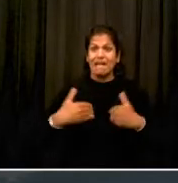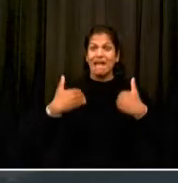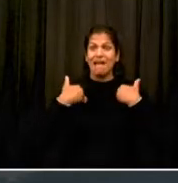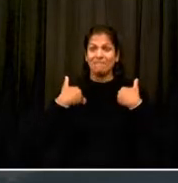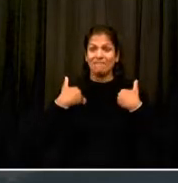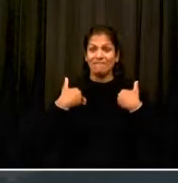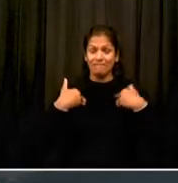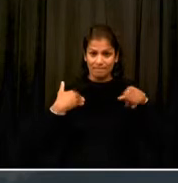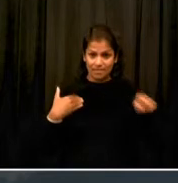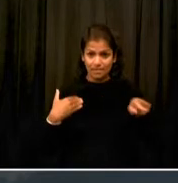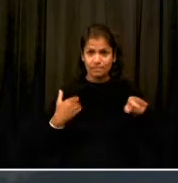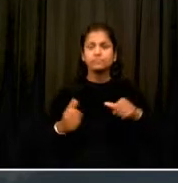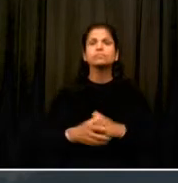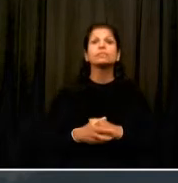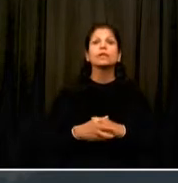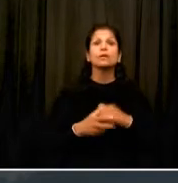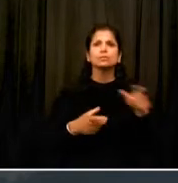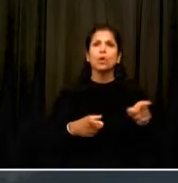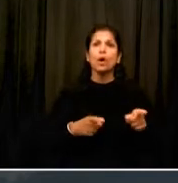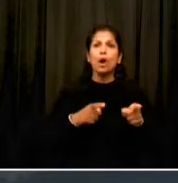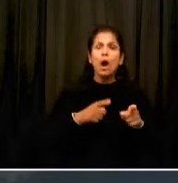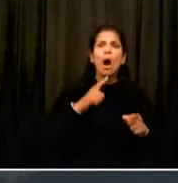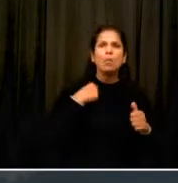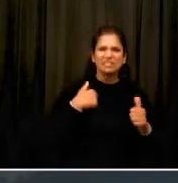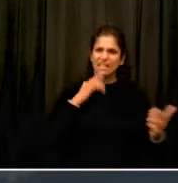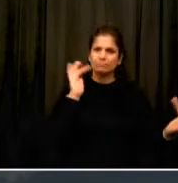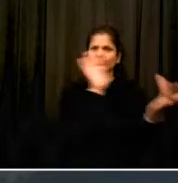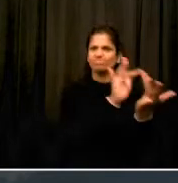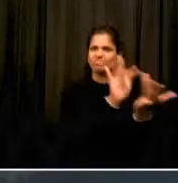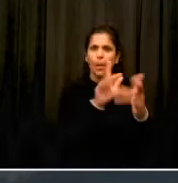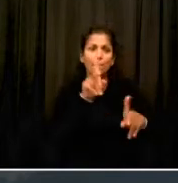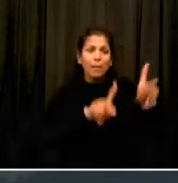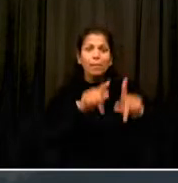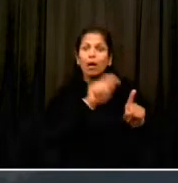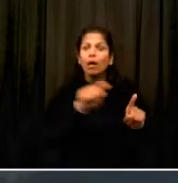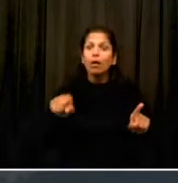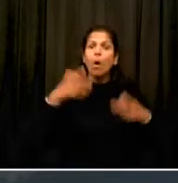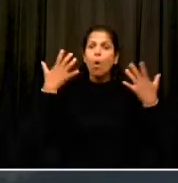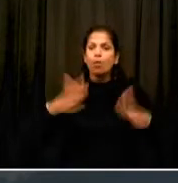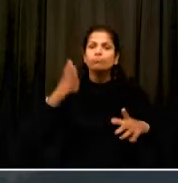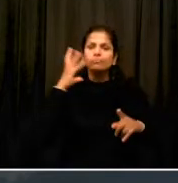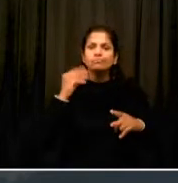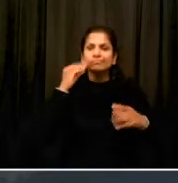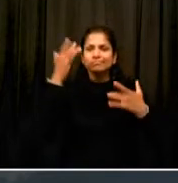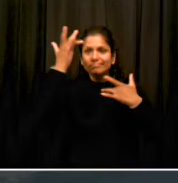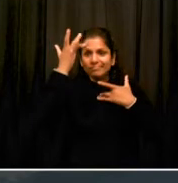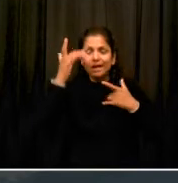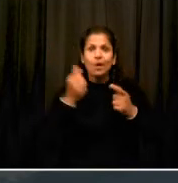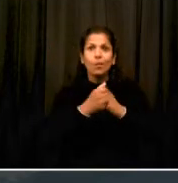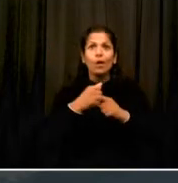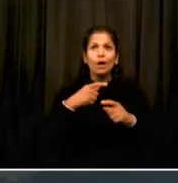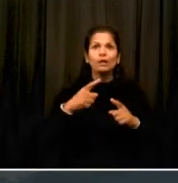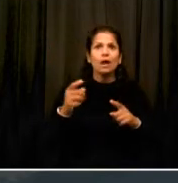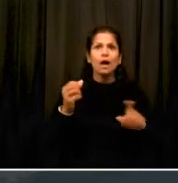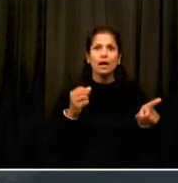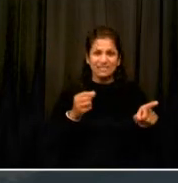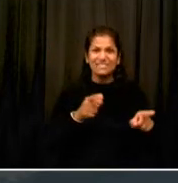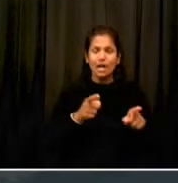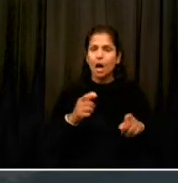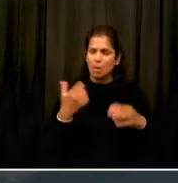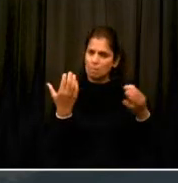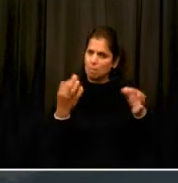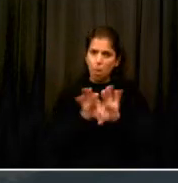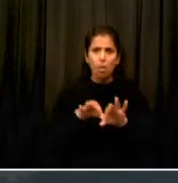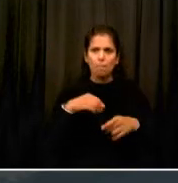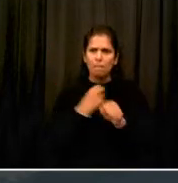monitoring them so that we know that they're isolating, keeping themselves safe and keeping other New Yorkers safe. And we know that we've had the opportunity to offer